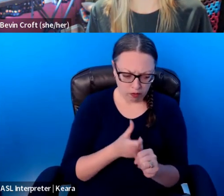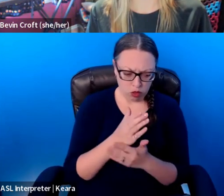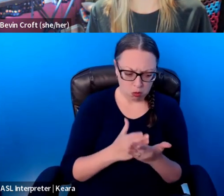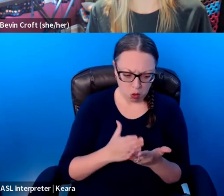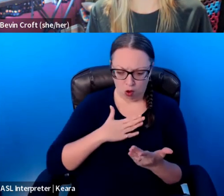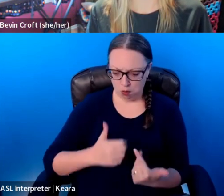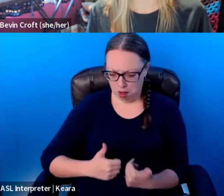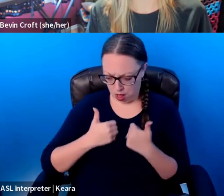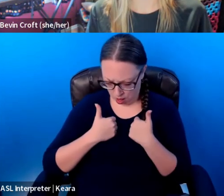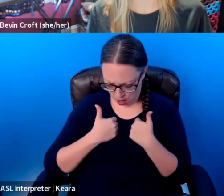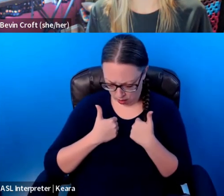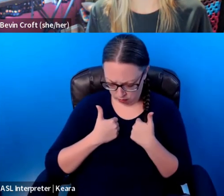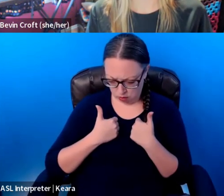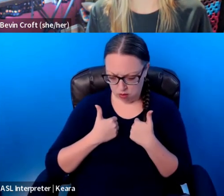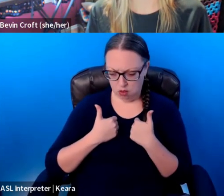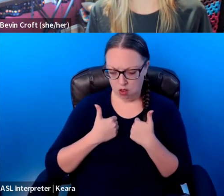basic needs.